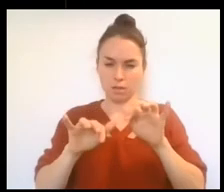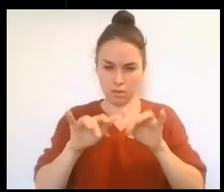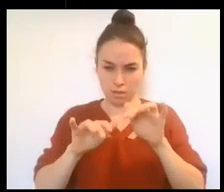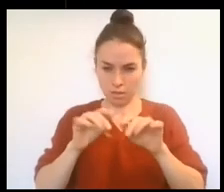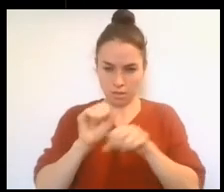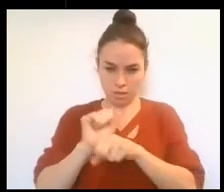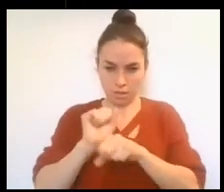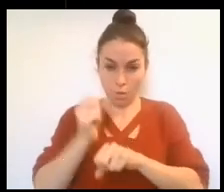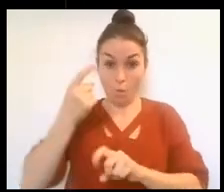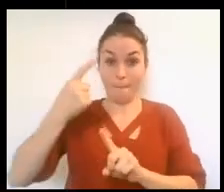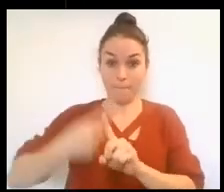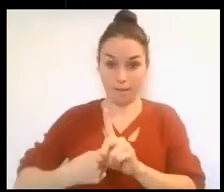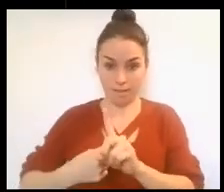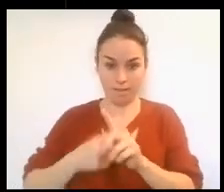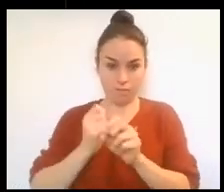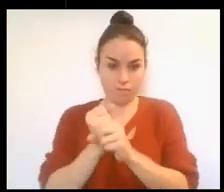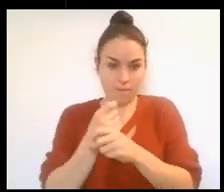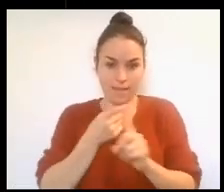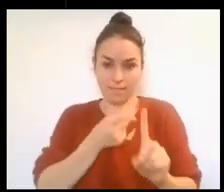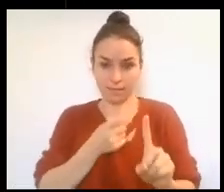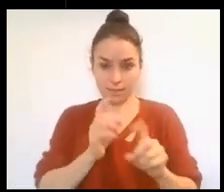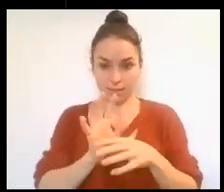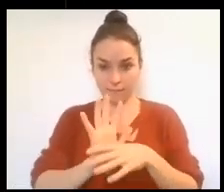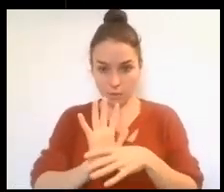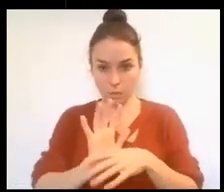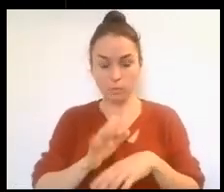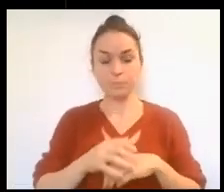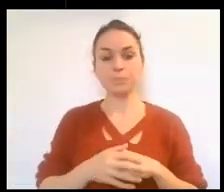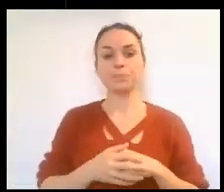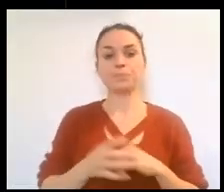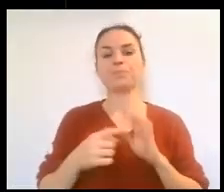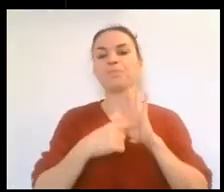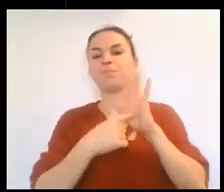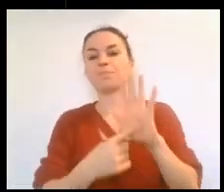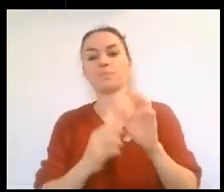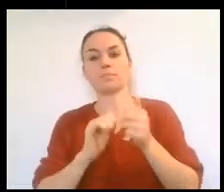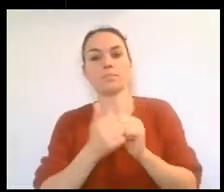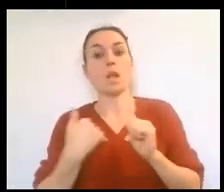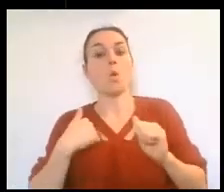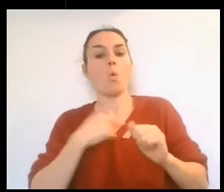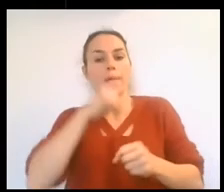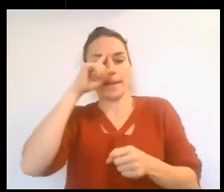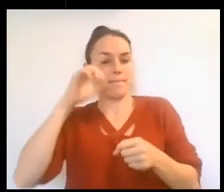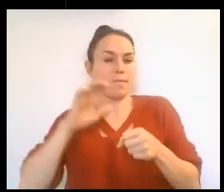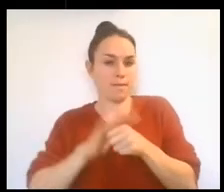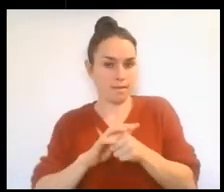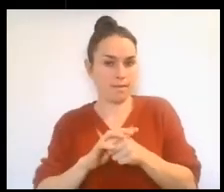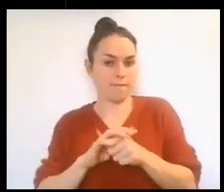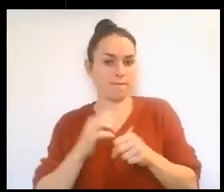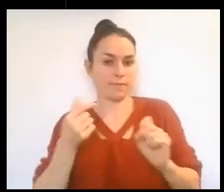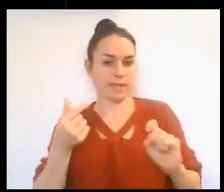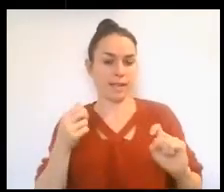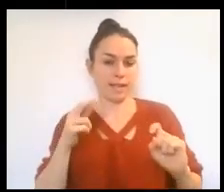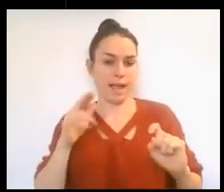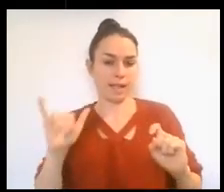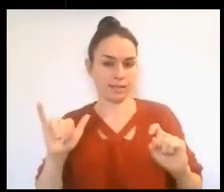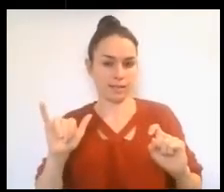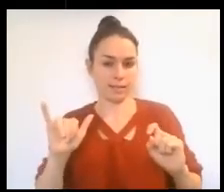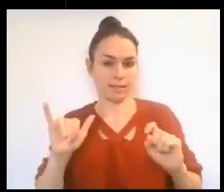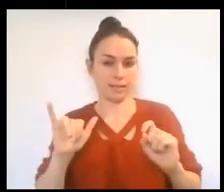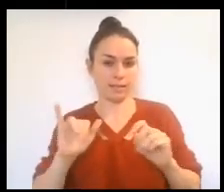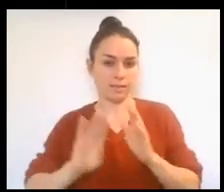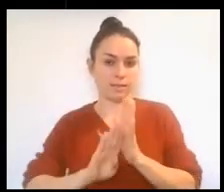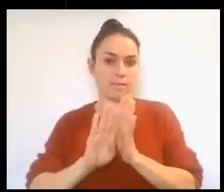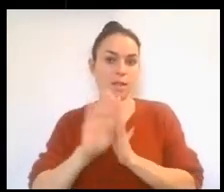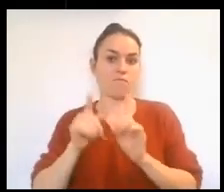believe the galaxies form from this initial almost homogeneous gas. So the